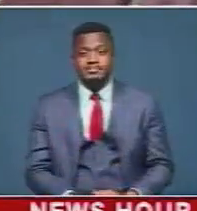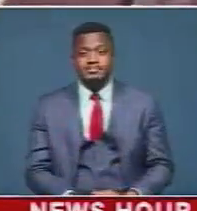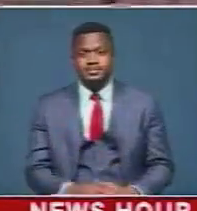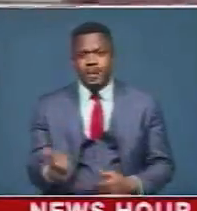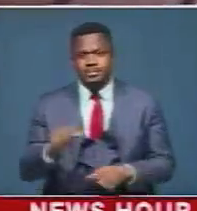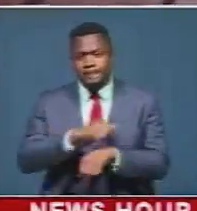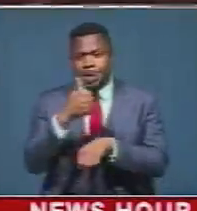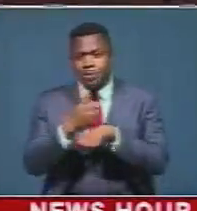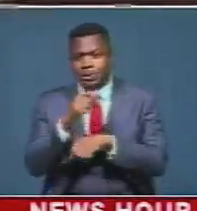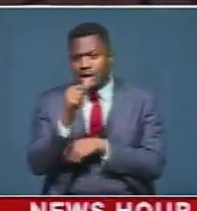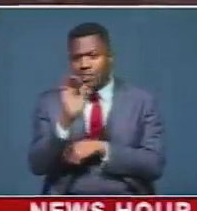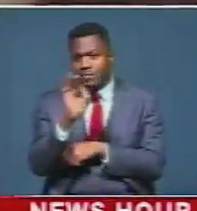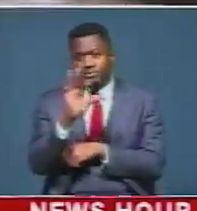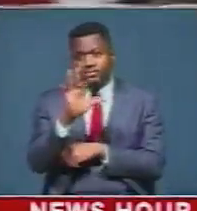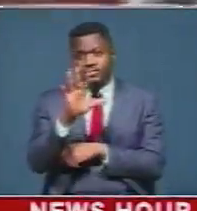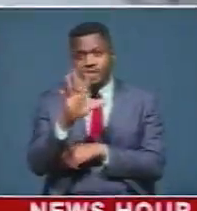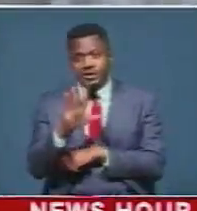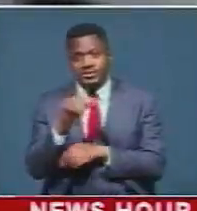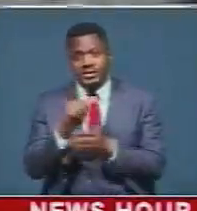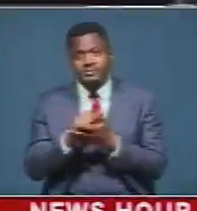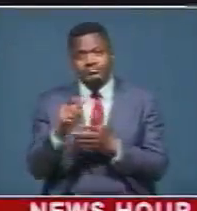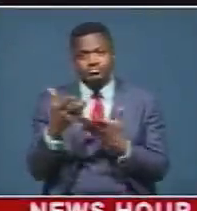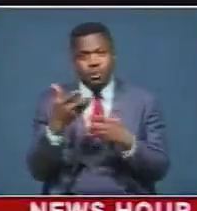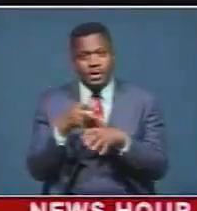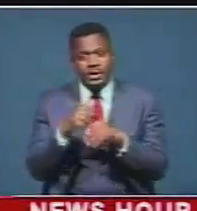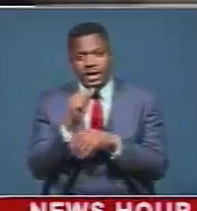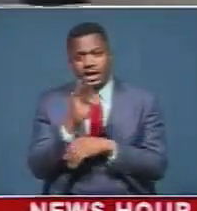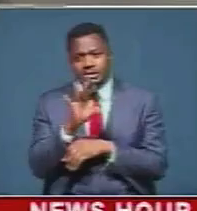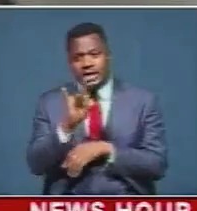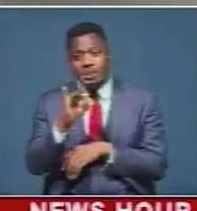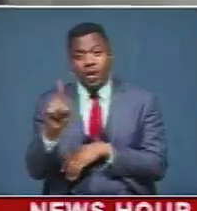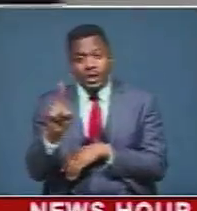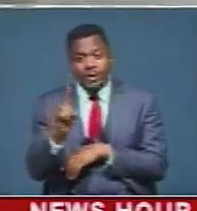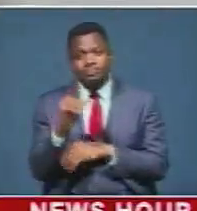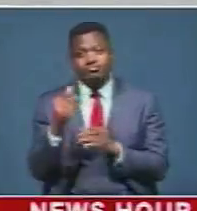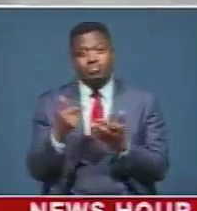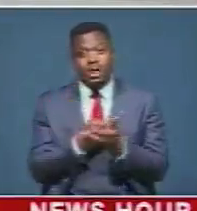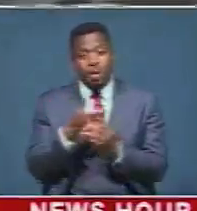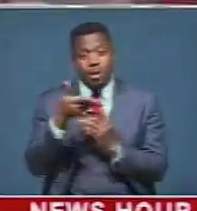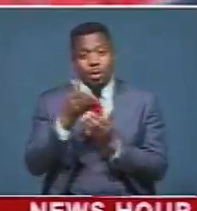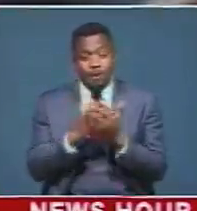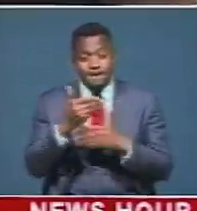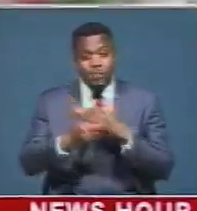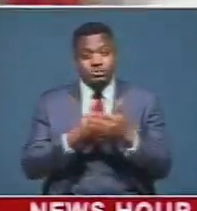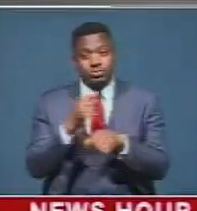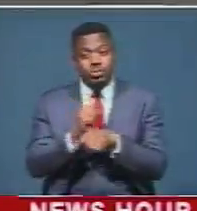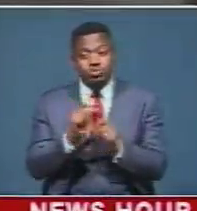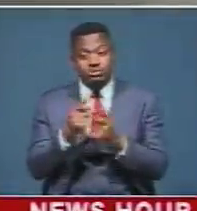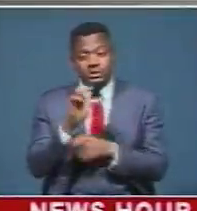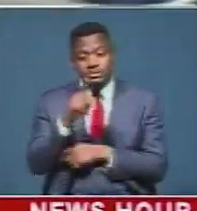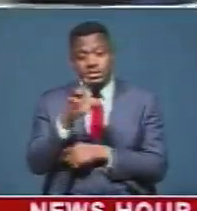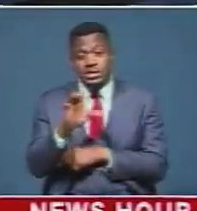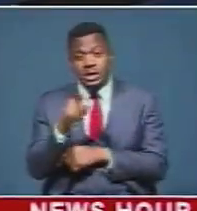It was established in 1965 and incorporated in 1981. Ghana's Cocoa Processing Company,